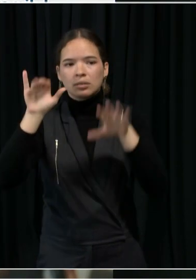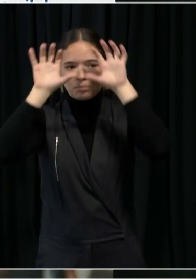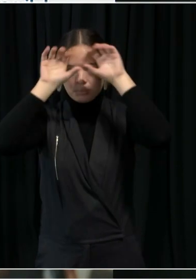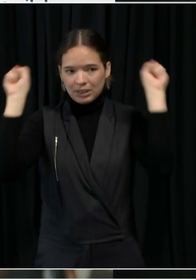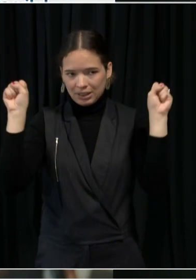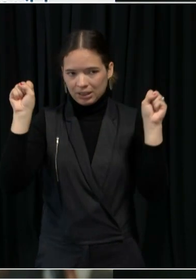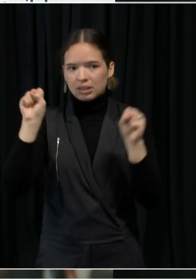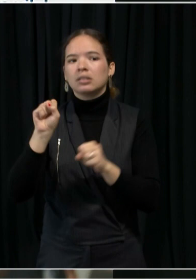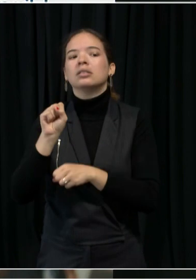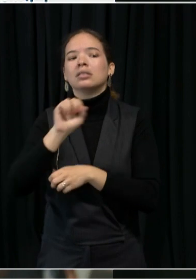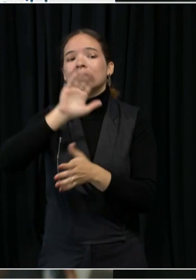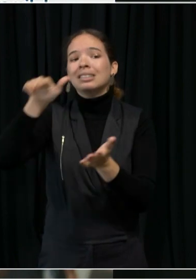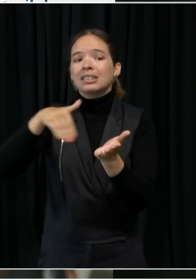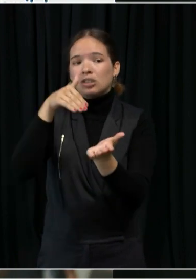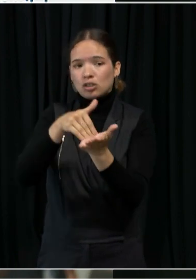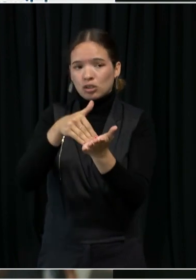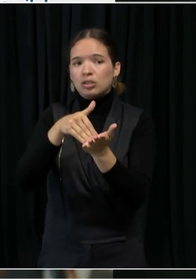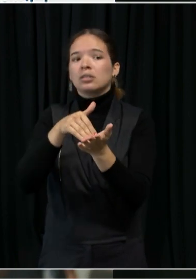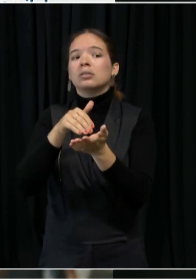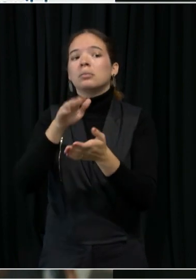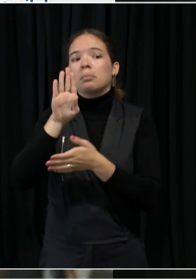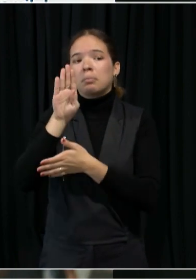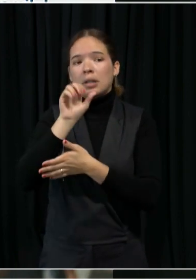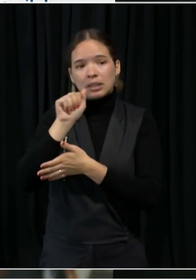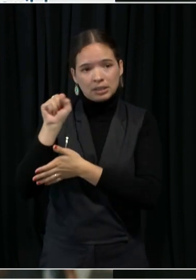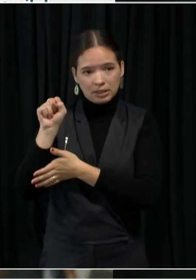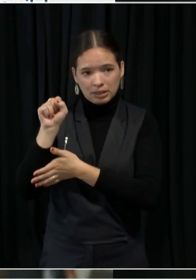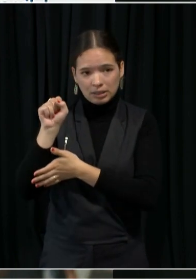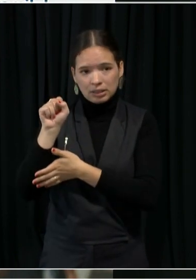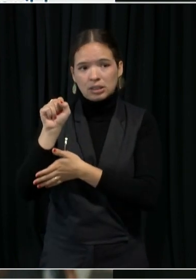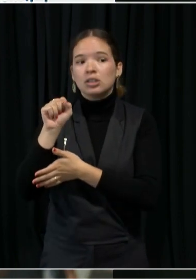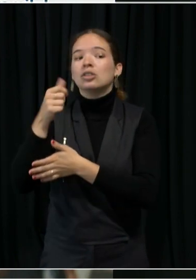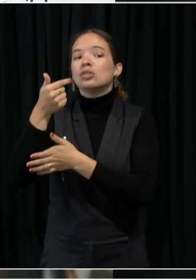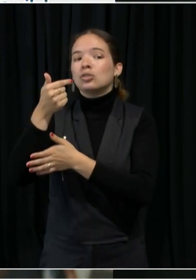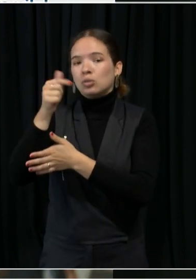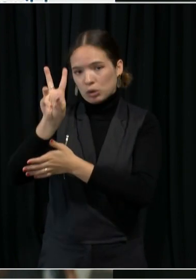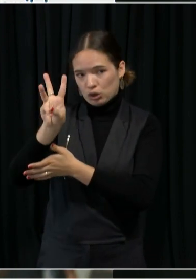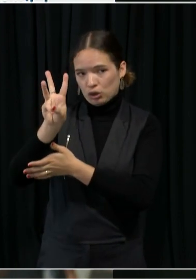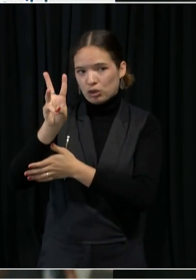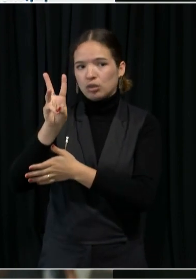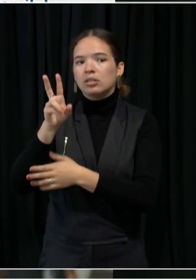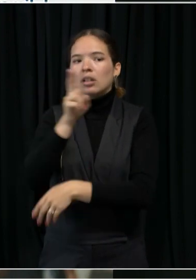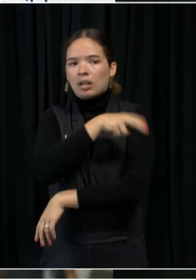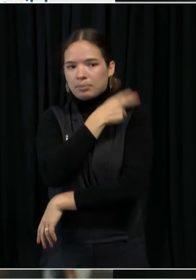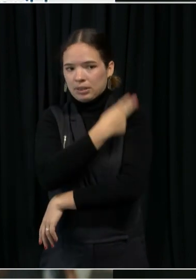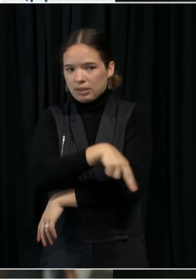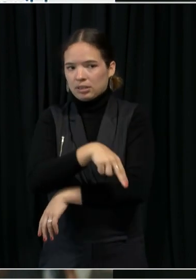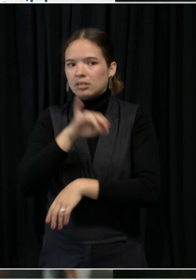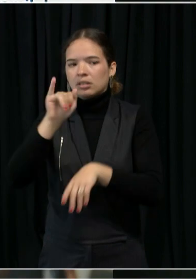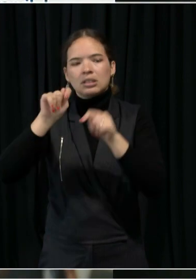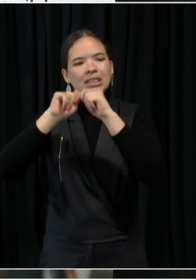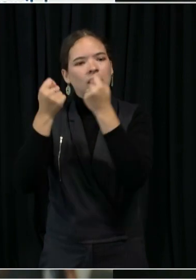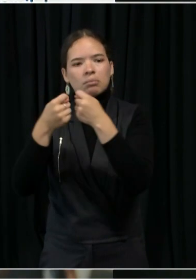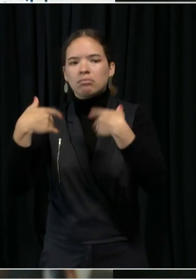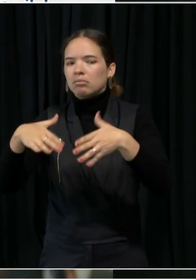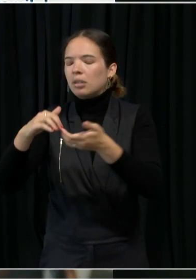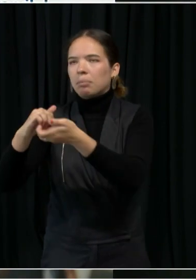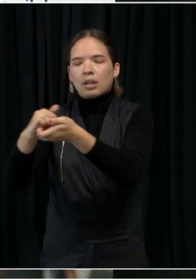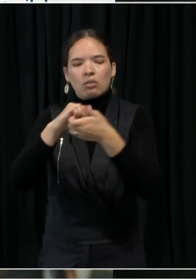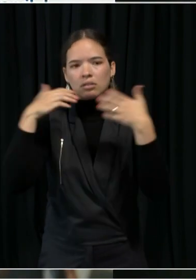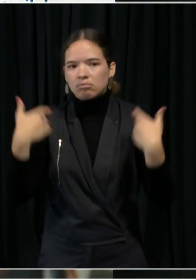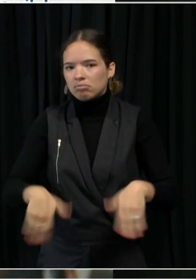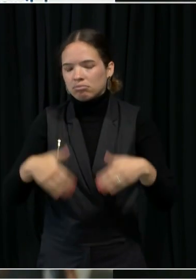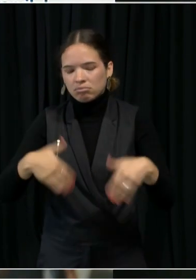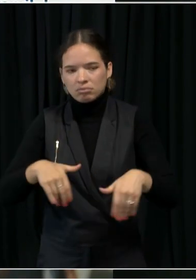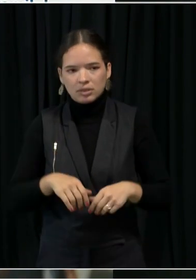Washington University, and their entire team and leadership and partners. I want to